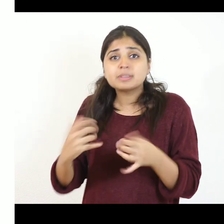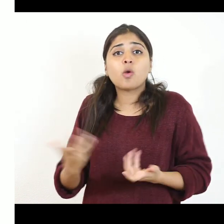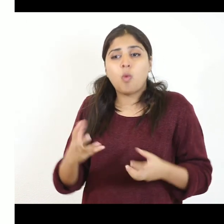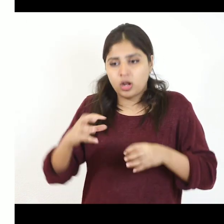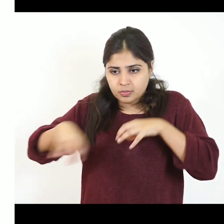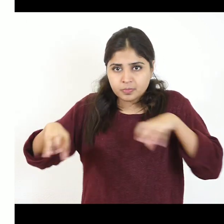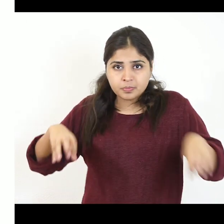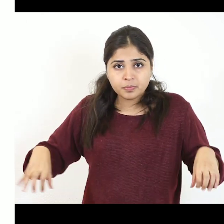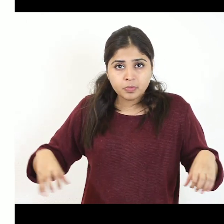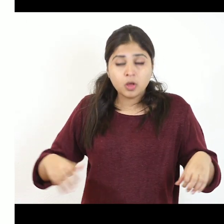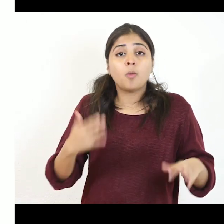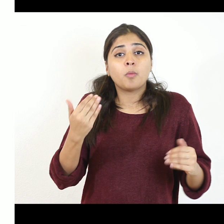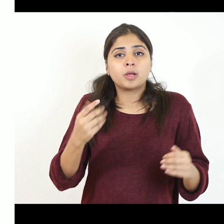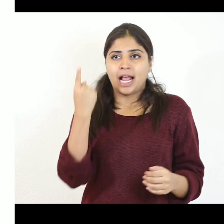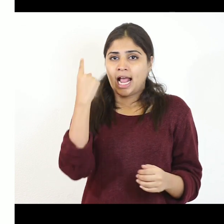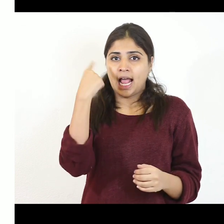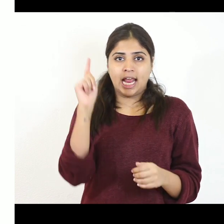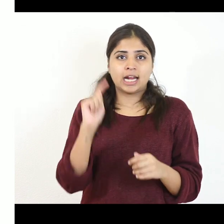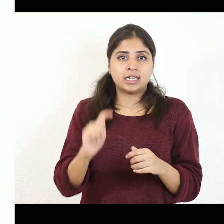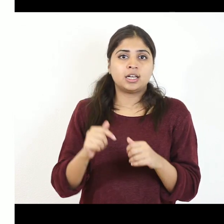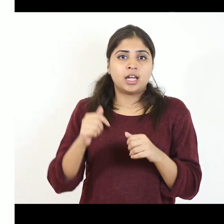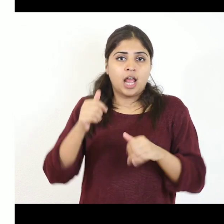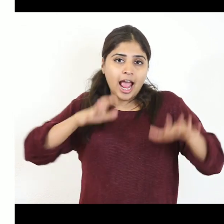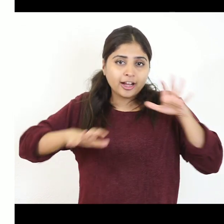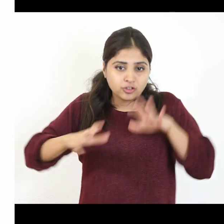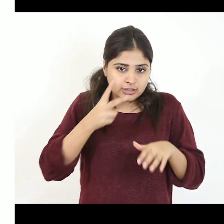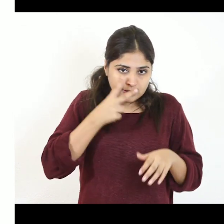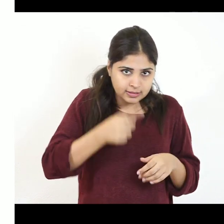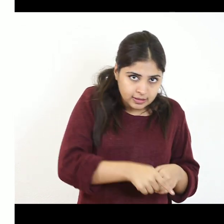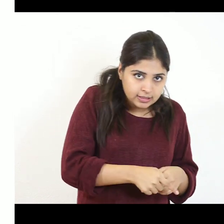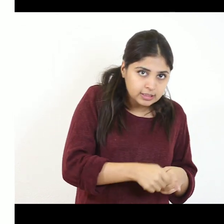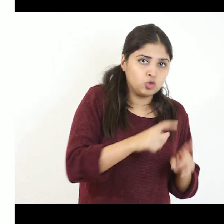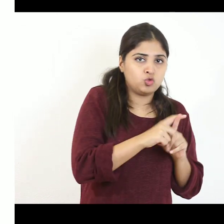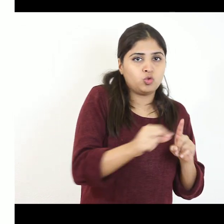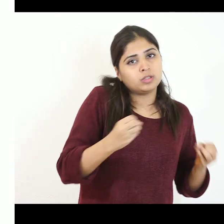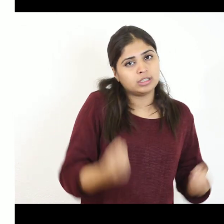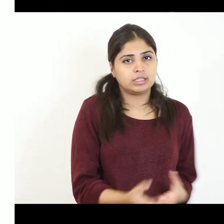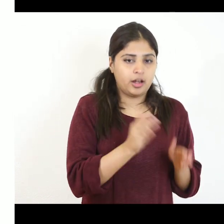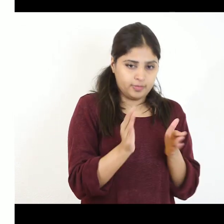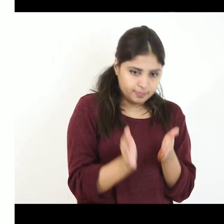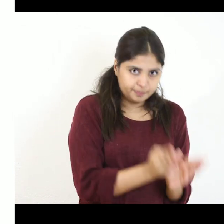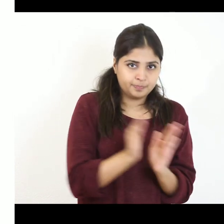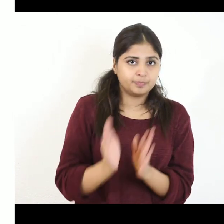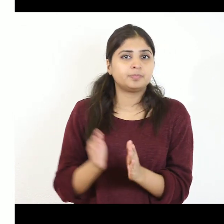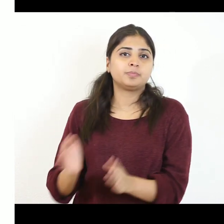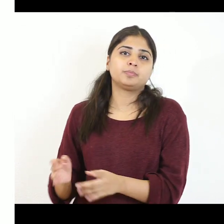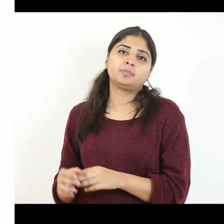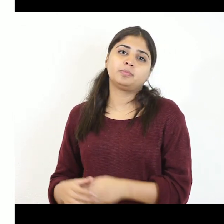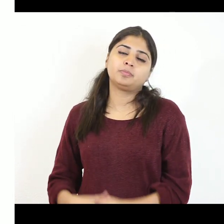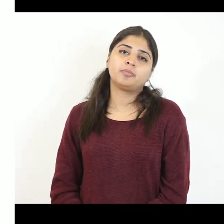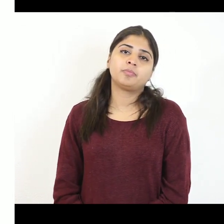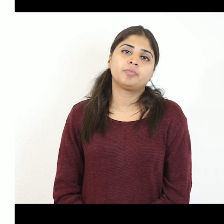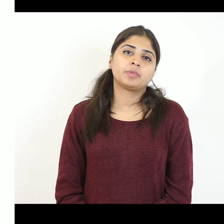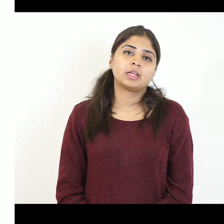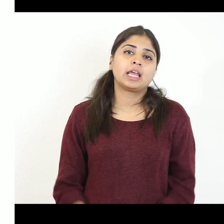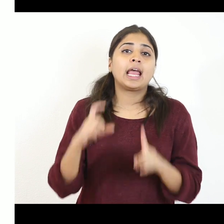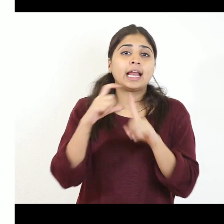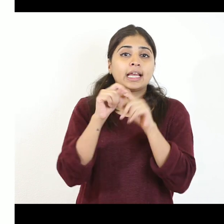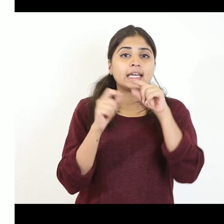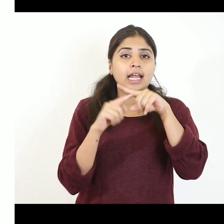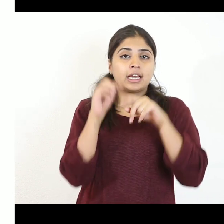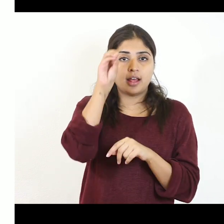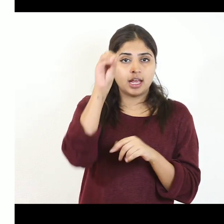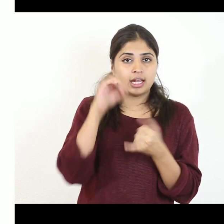identification and categorization of errors so corrective action can be defined and initiated.